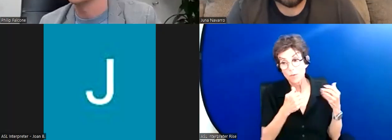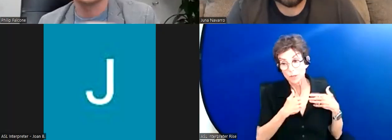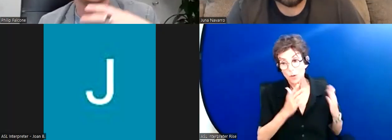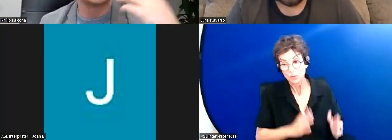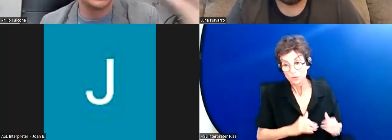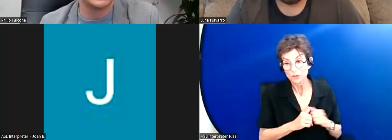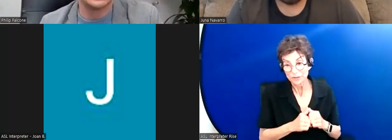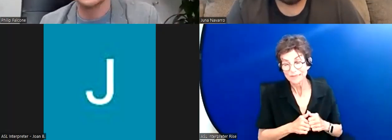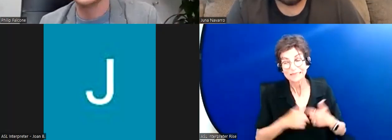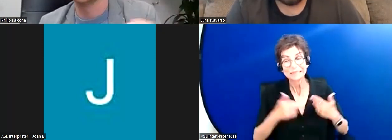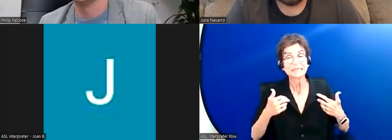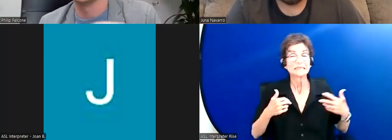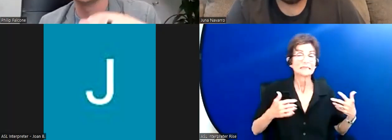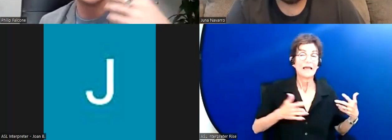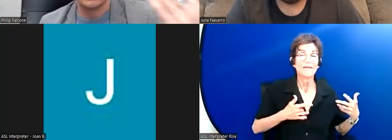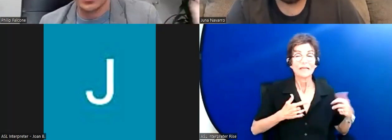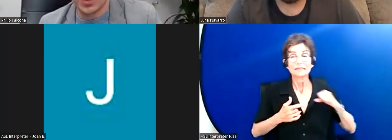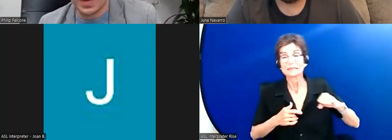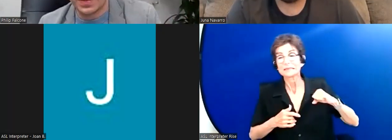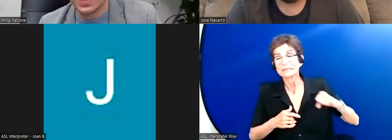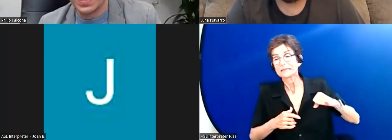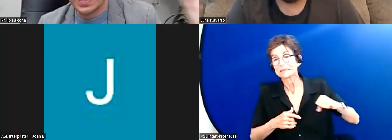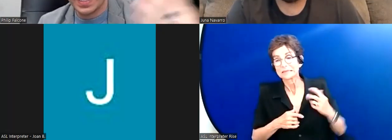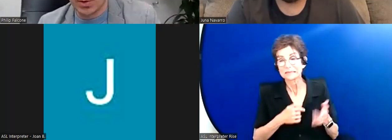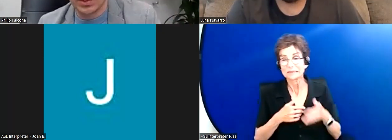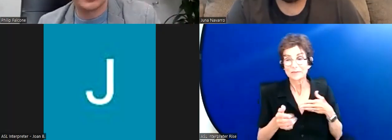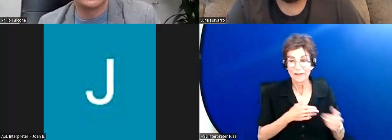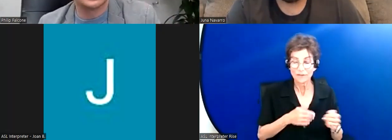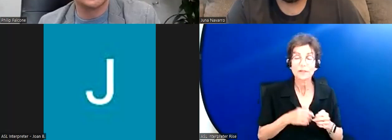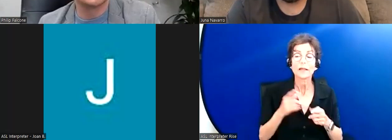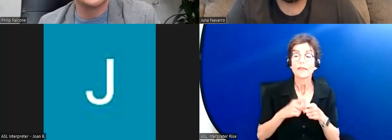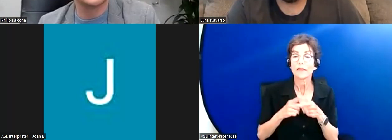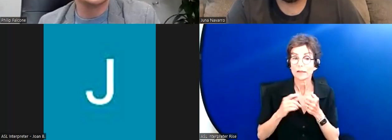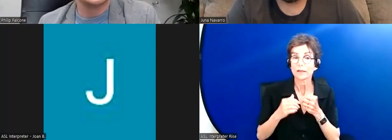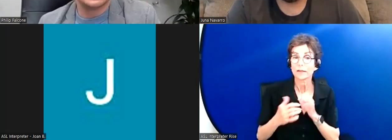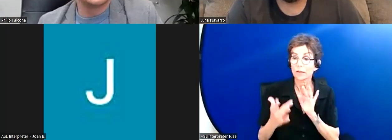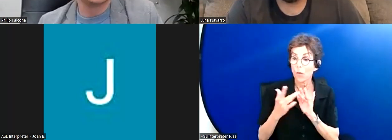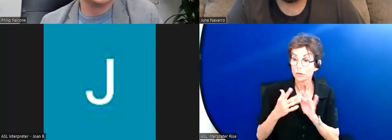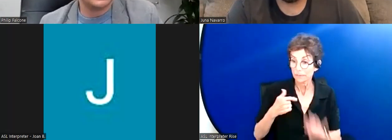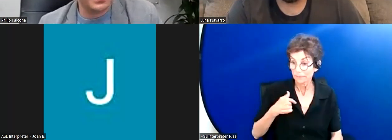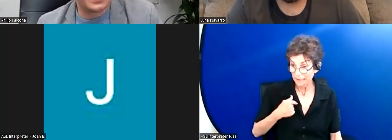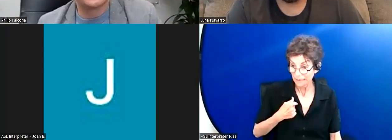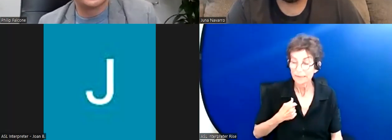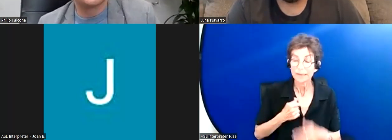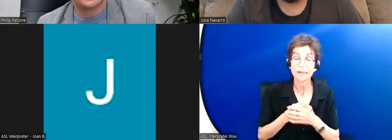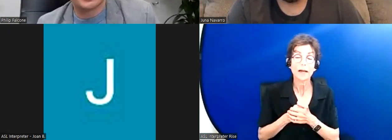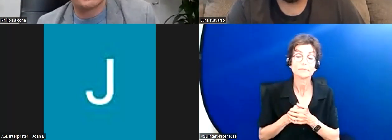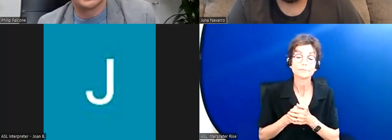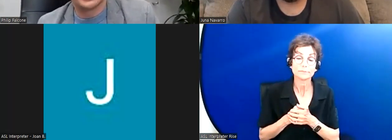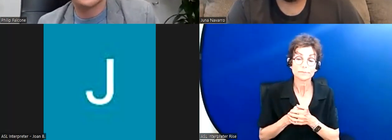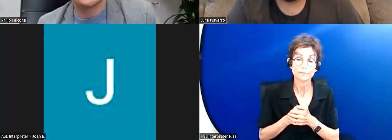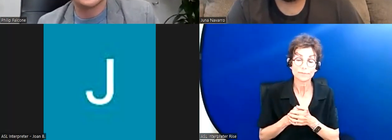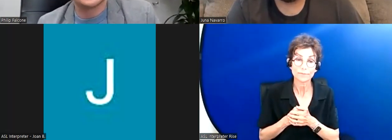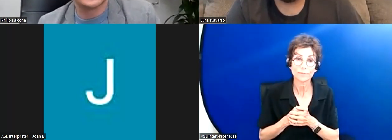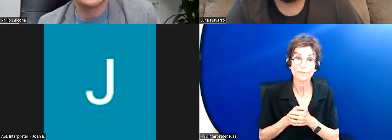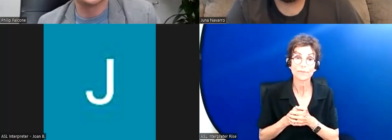or there's a parking issue, or there's whatever it may be, they get a hold of me. Usually I'm running around pulling